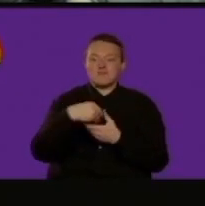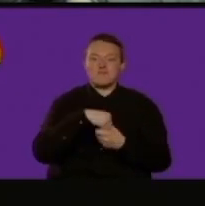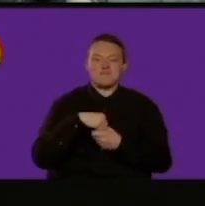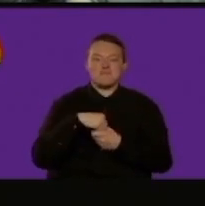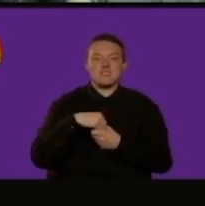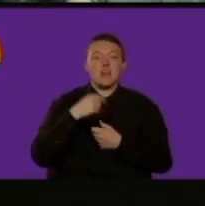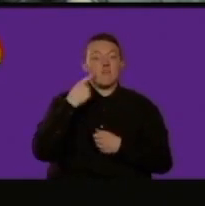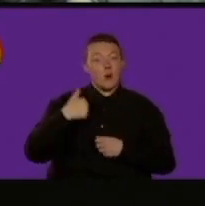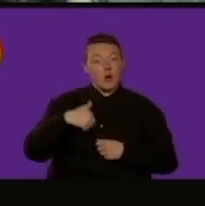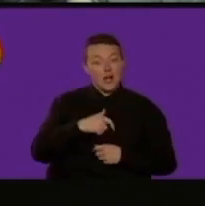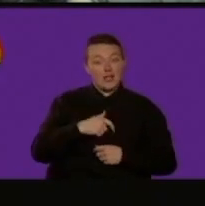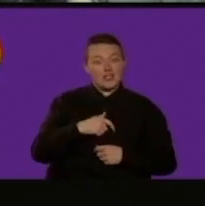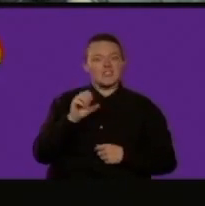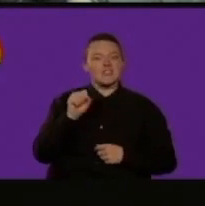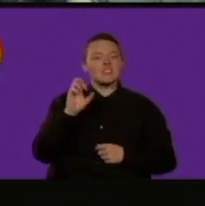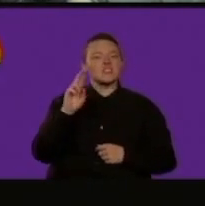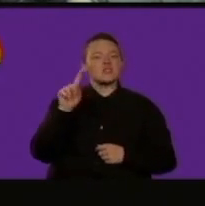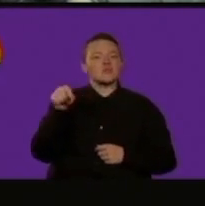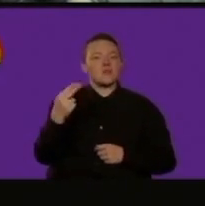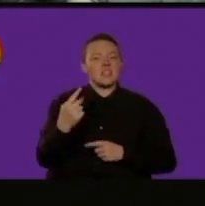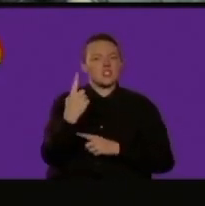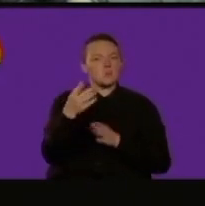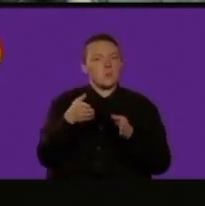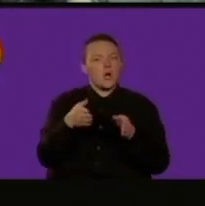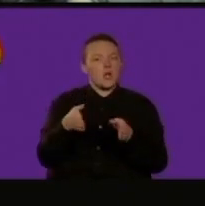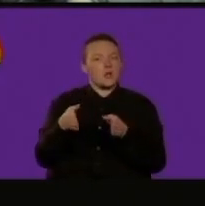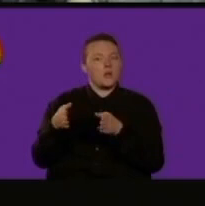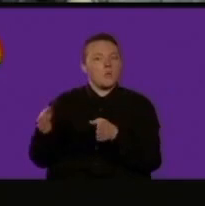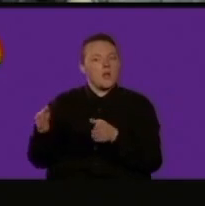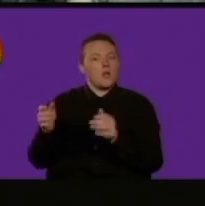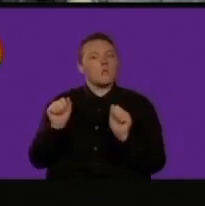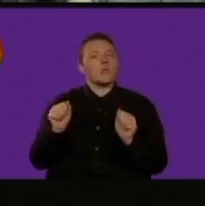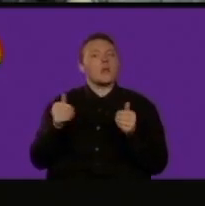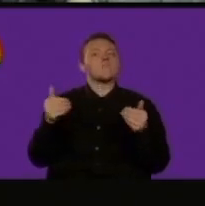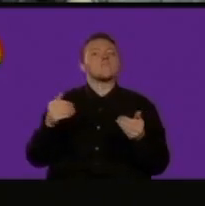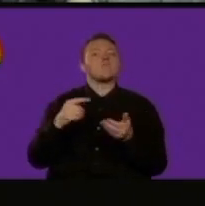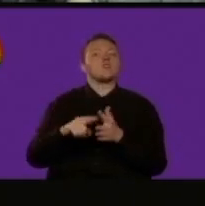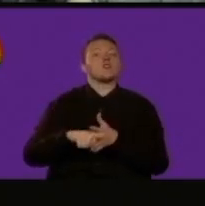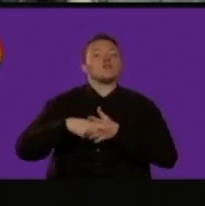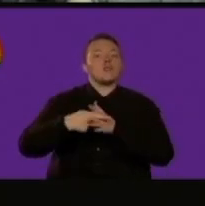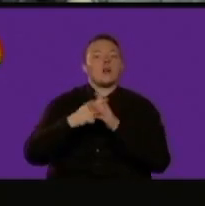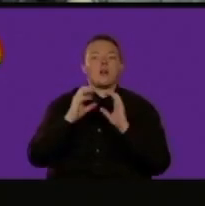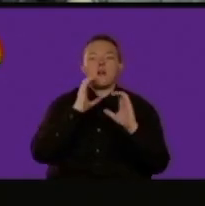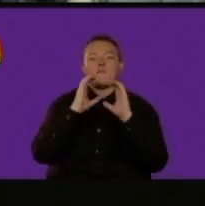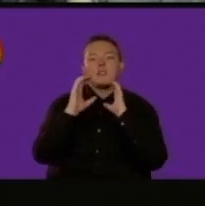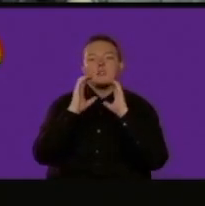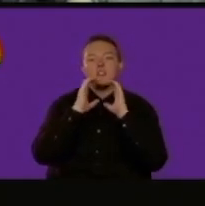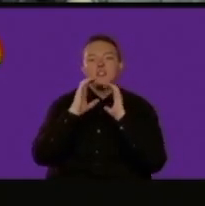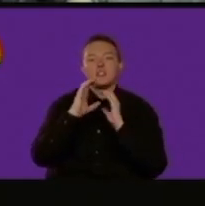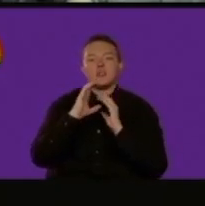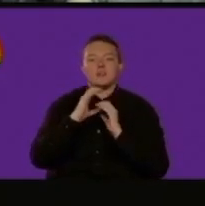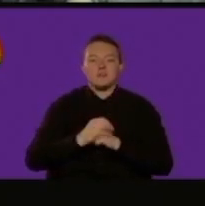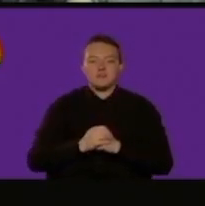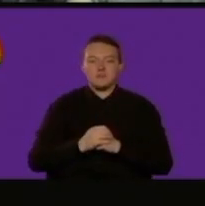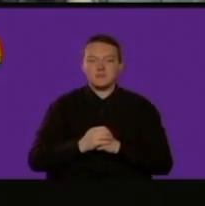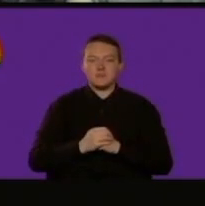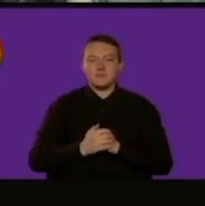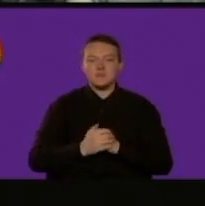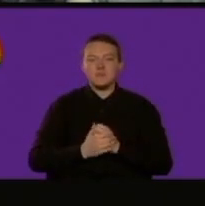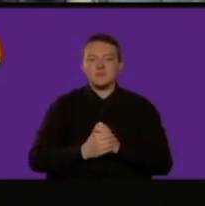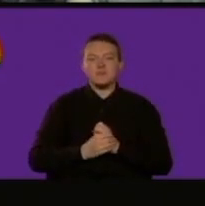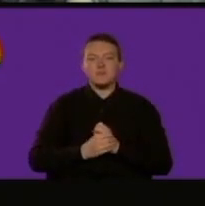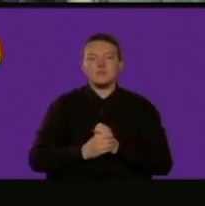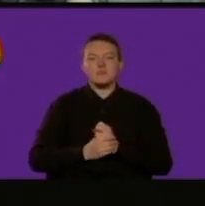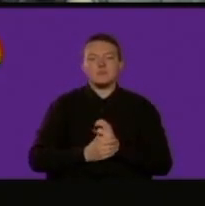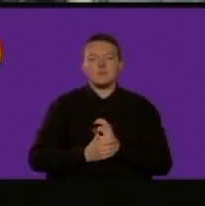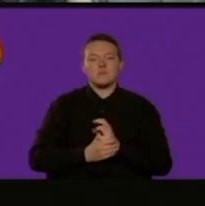left of the screen, in this case, a project about refugees made by children in India collaborating with Catalonia children.